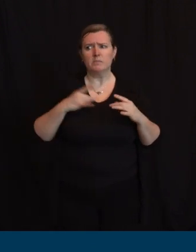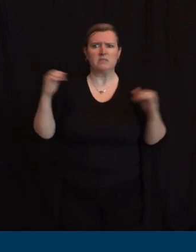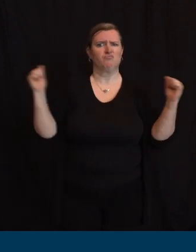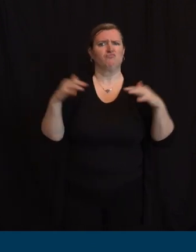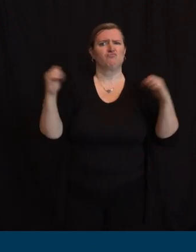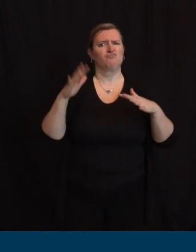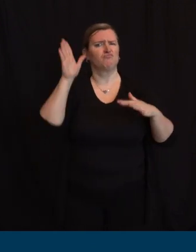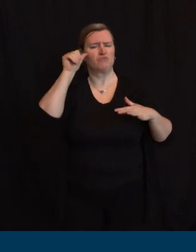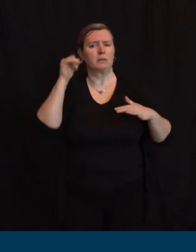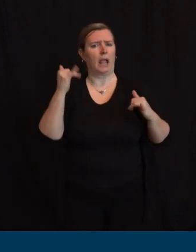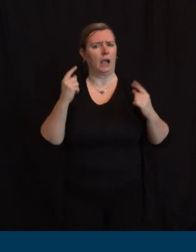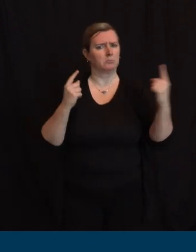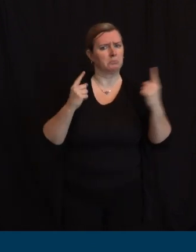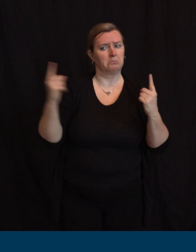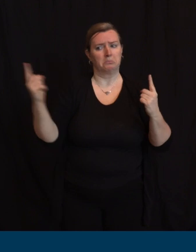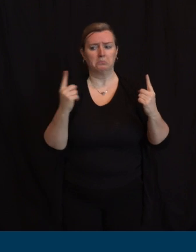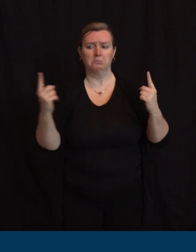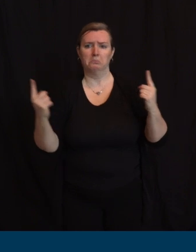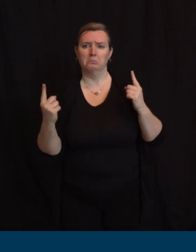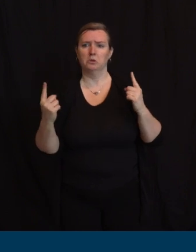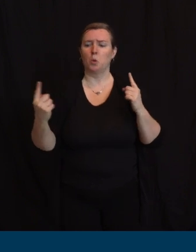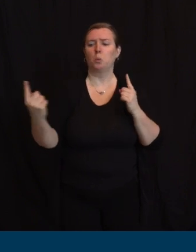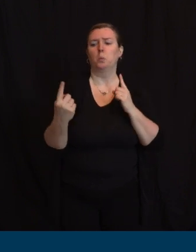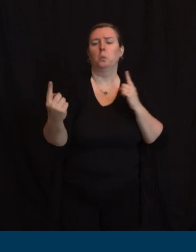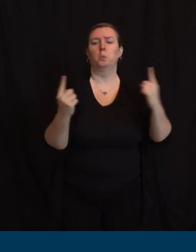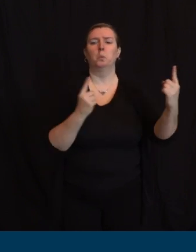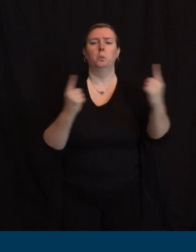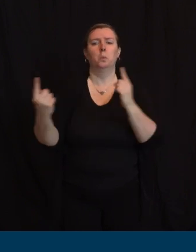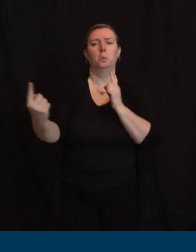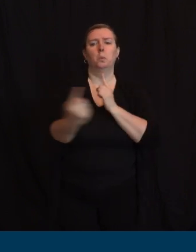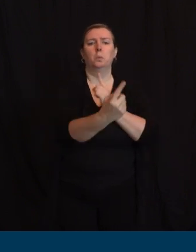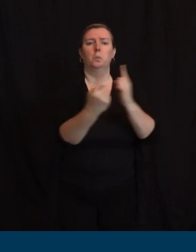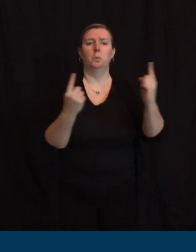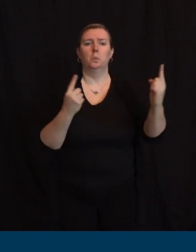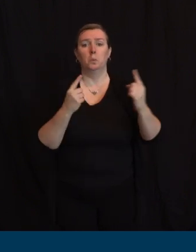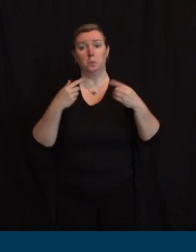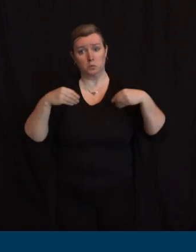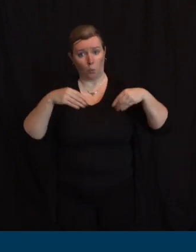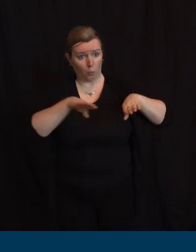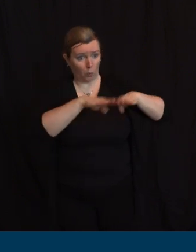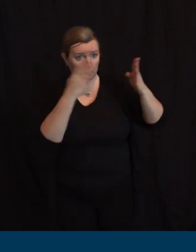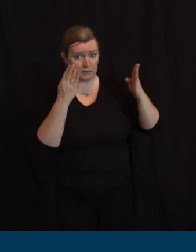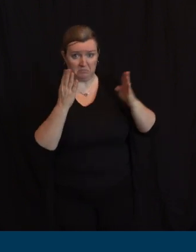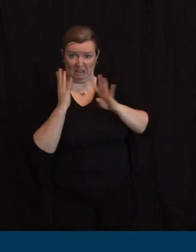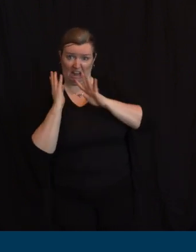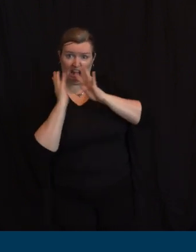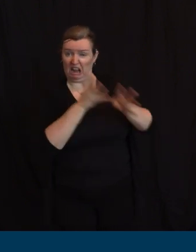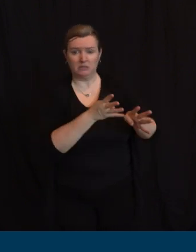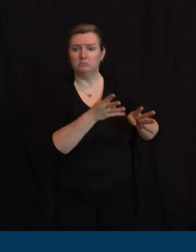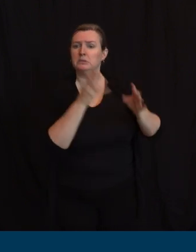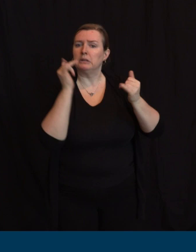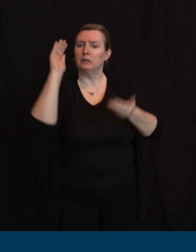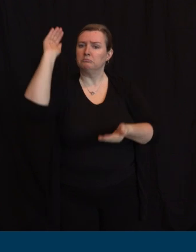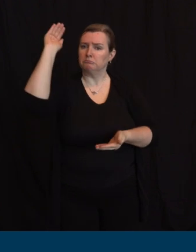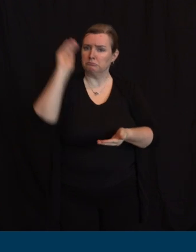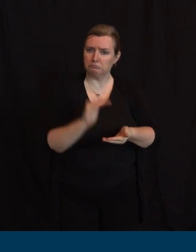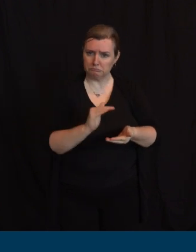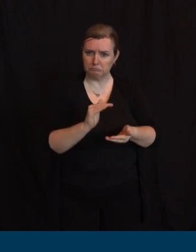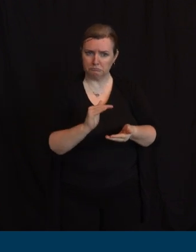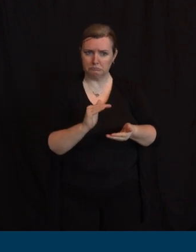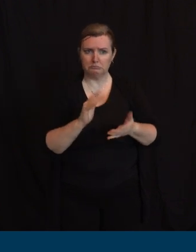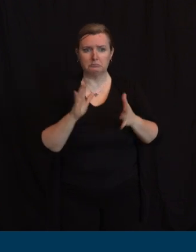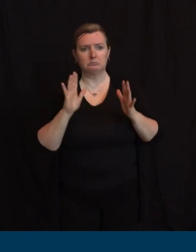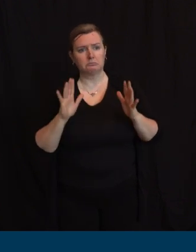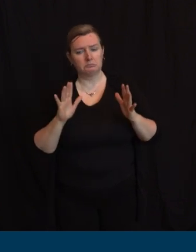X amount of people in it, but we're not seeing the large gatherings. So I would say at this time, to the governor's point, between local, county, and